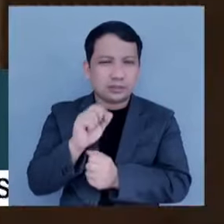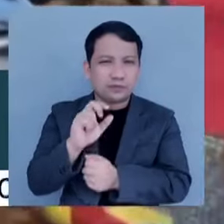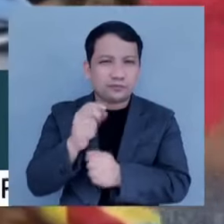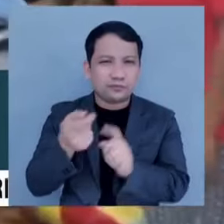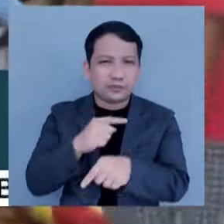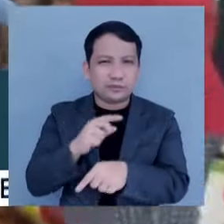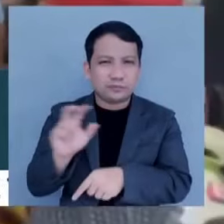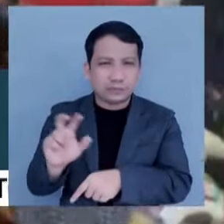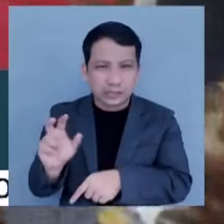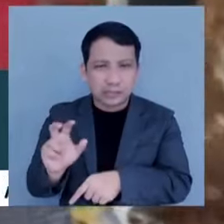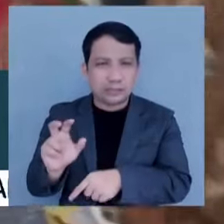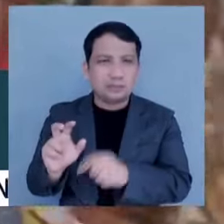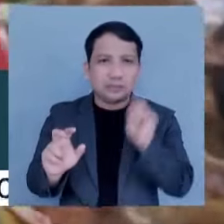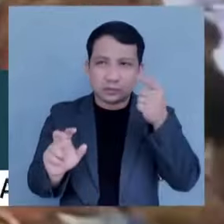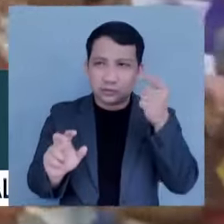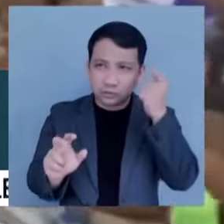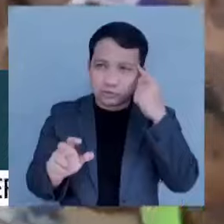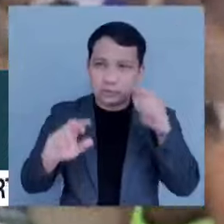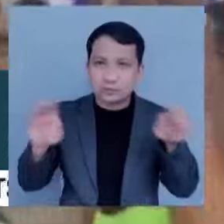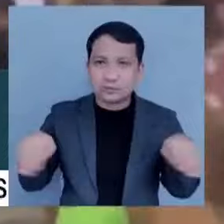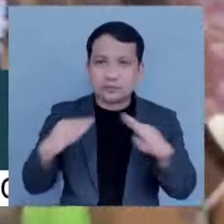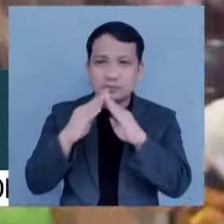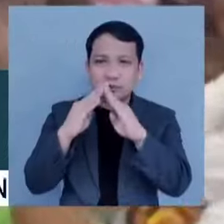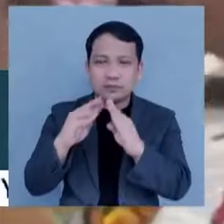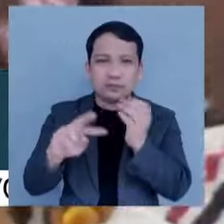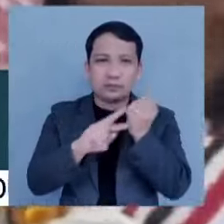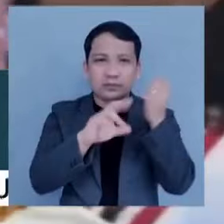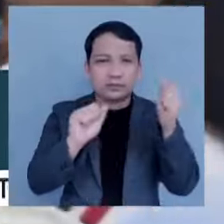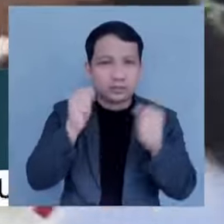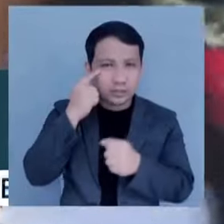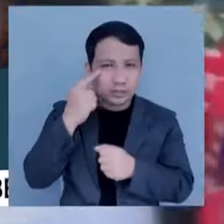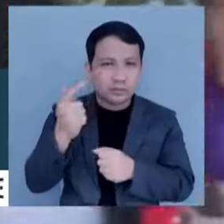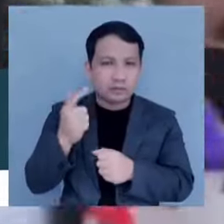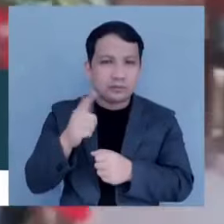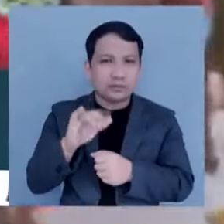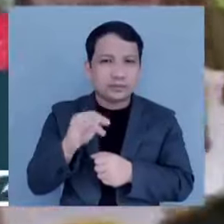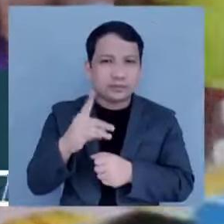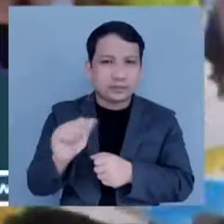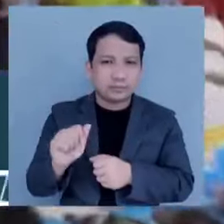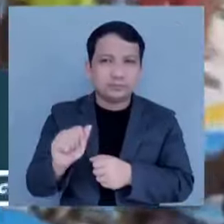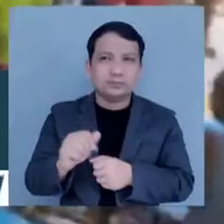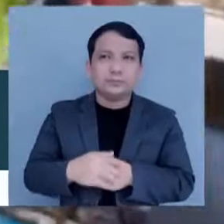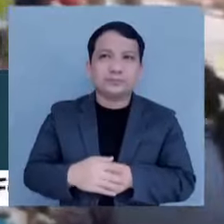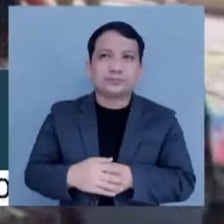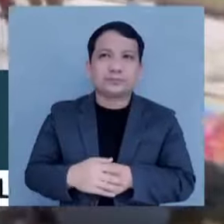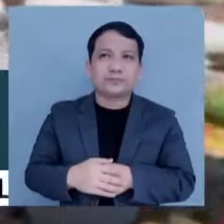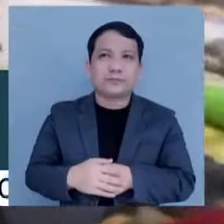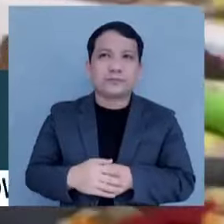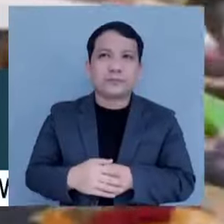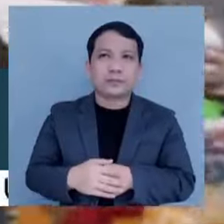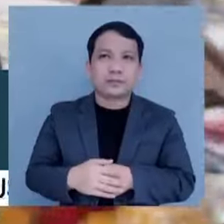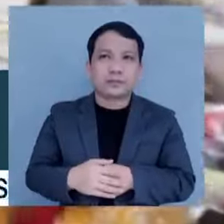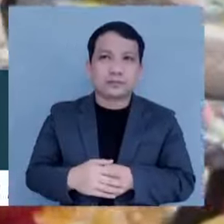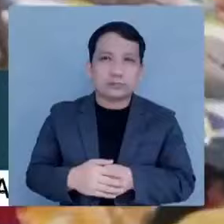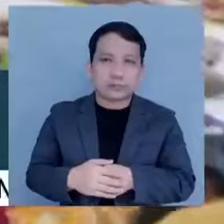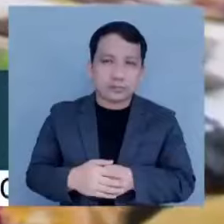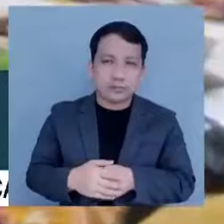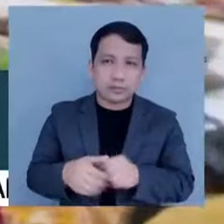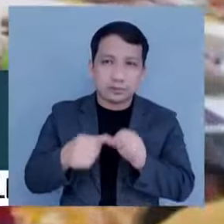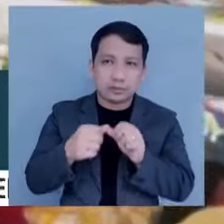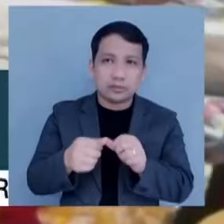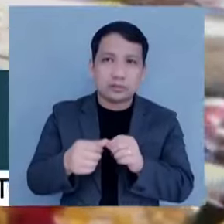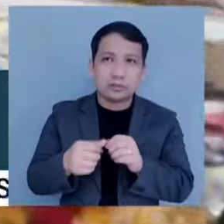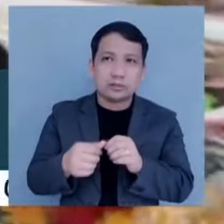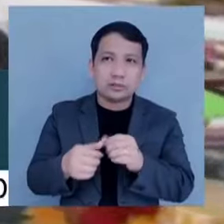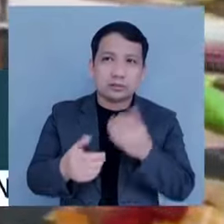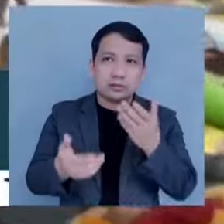Acting Governor of Albay, Vice Governor Glenda. We keep on doing that. But of course, you can never remove the good doers in Filipinos. Any